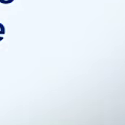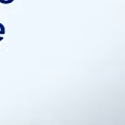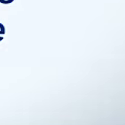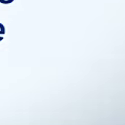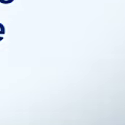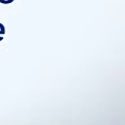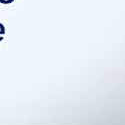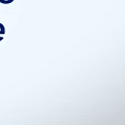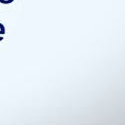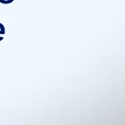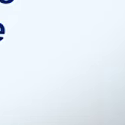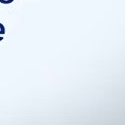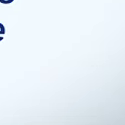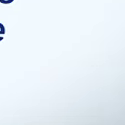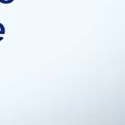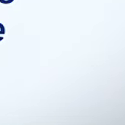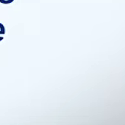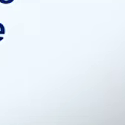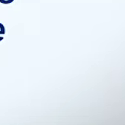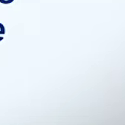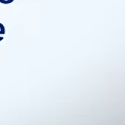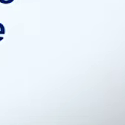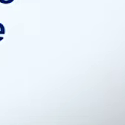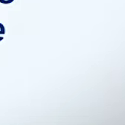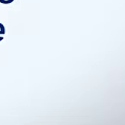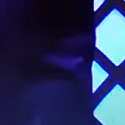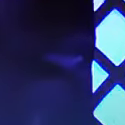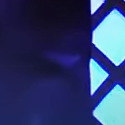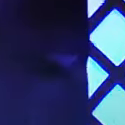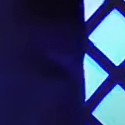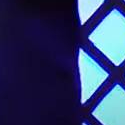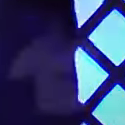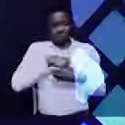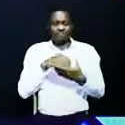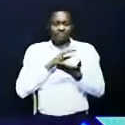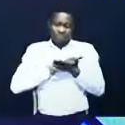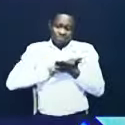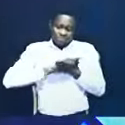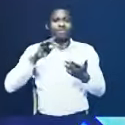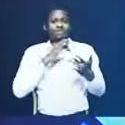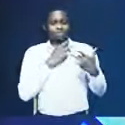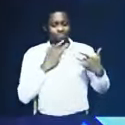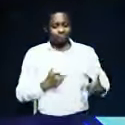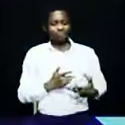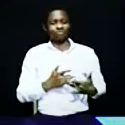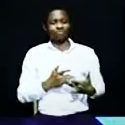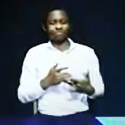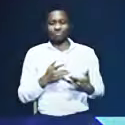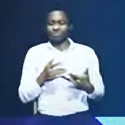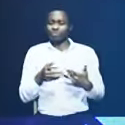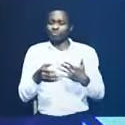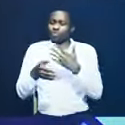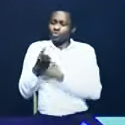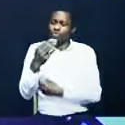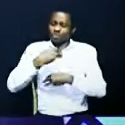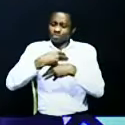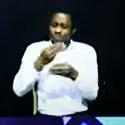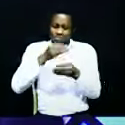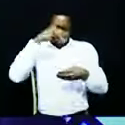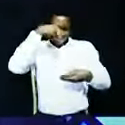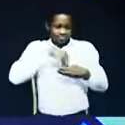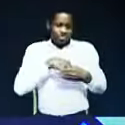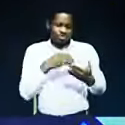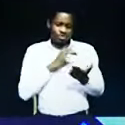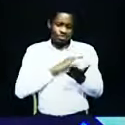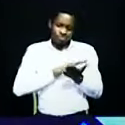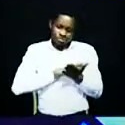resistance. Creating me a clean heart. Oh God, creating me a new